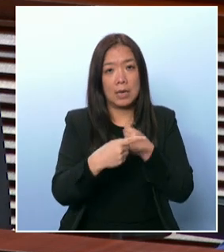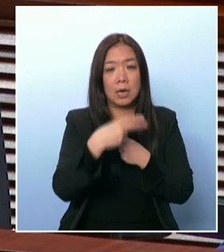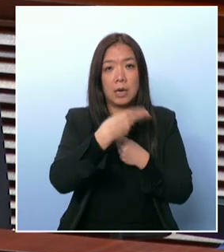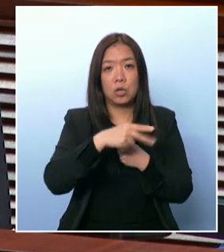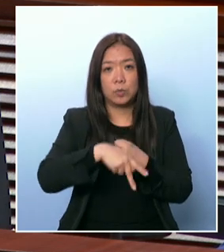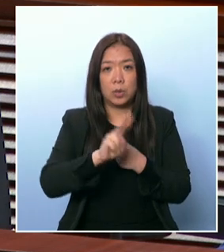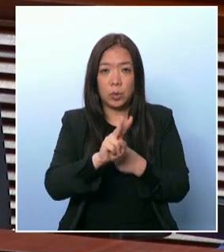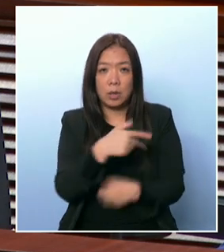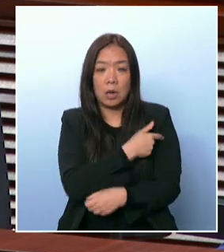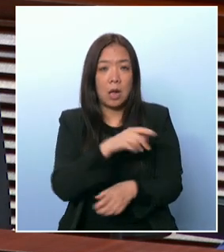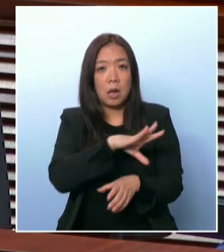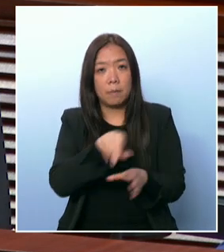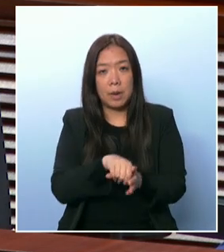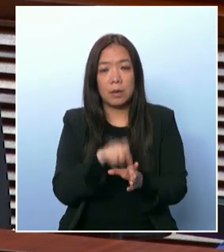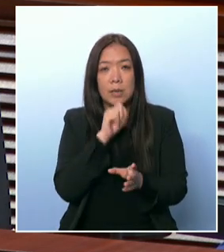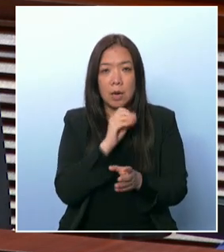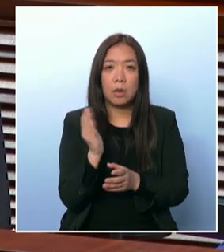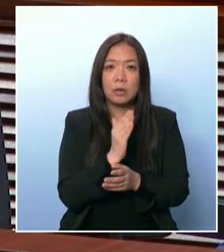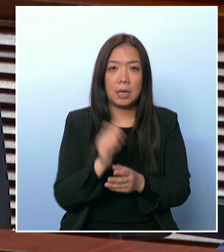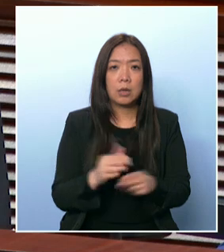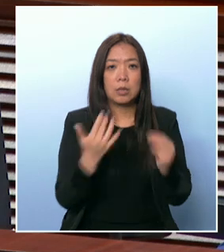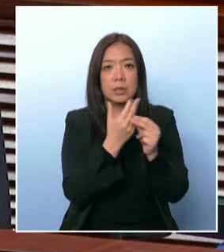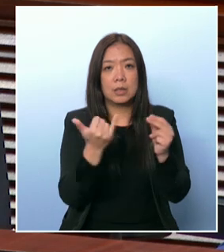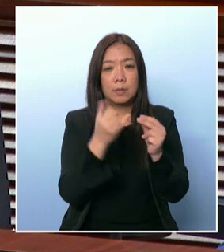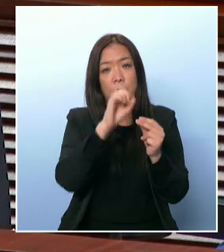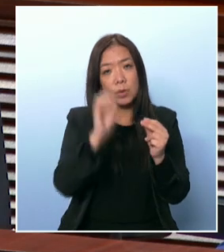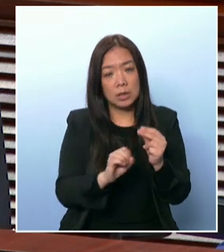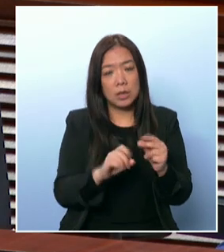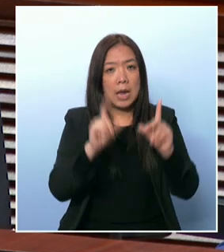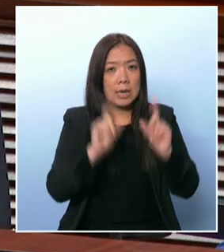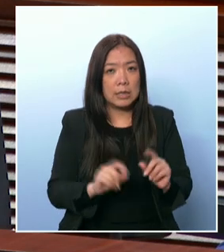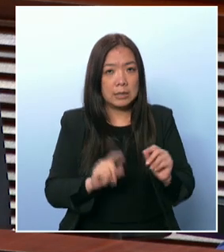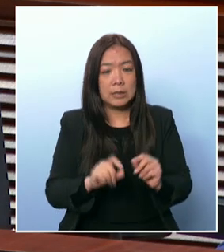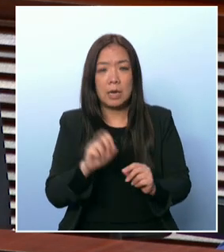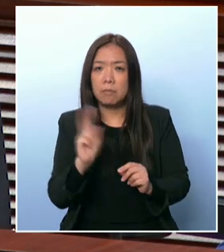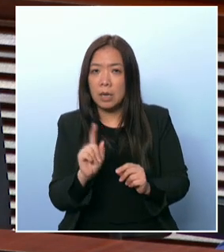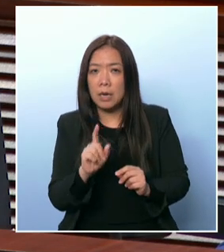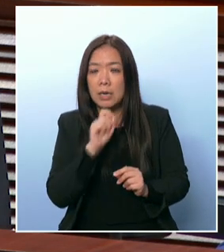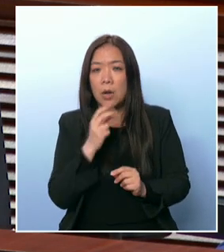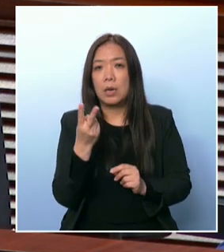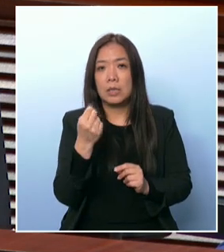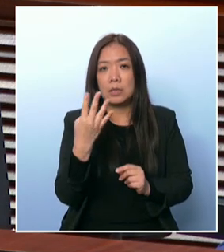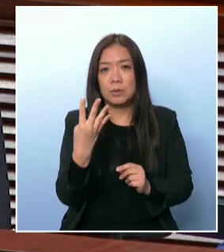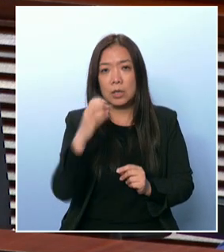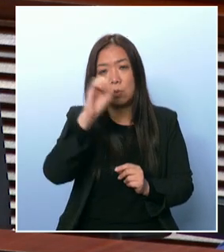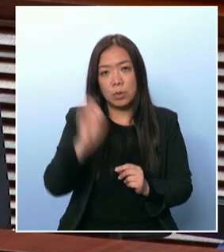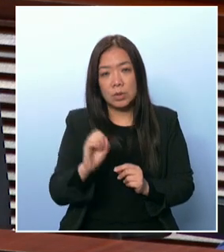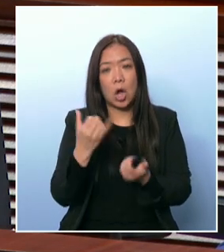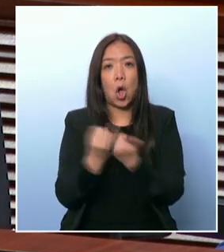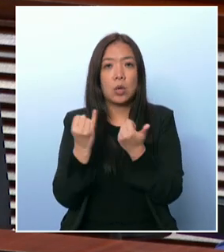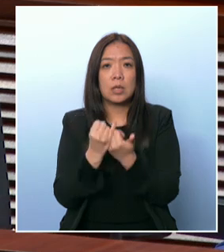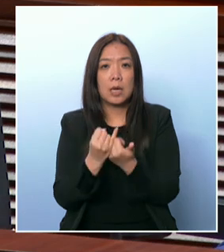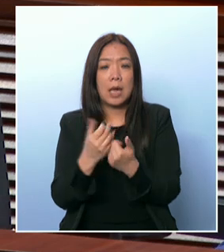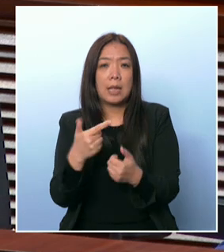which have already received the vaccination, the coverage rate of the first dose of vaccination was 76%. In other